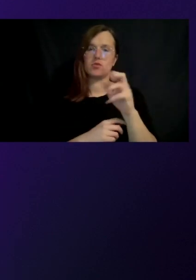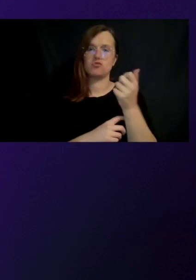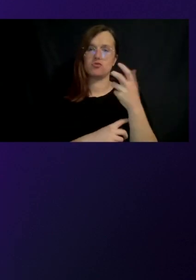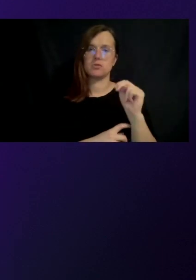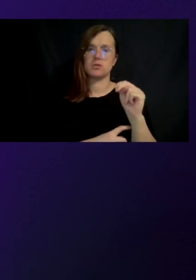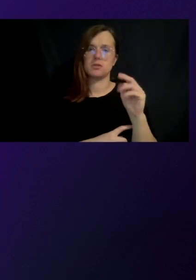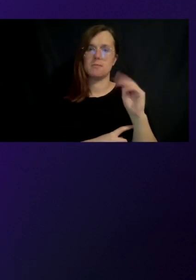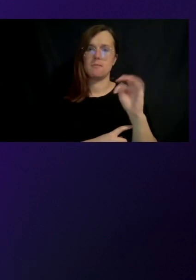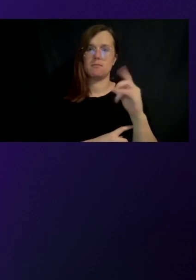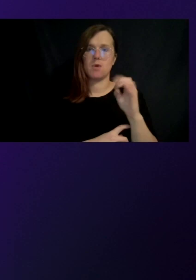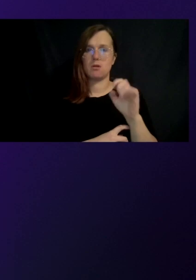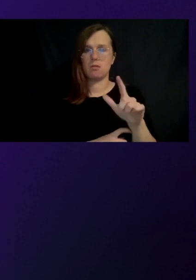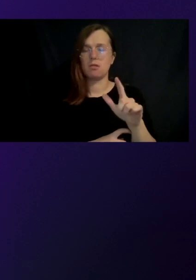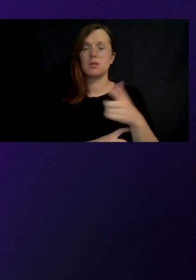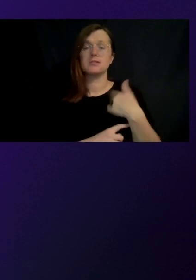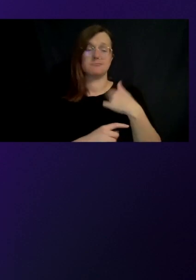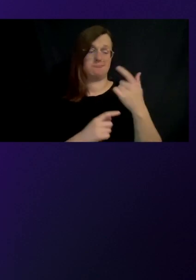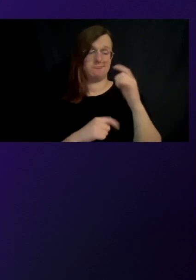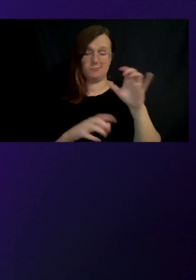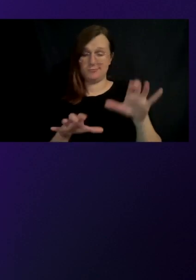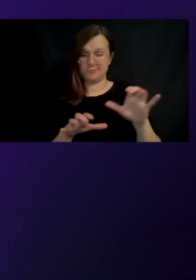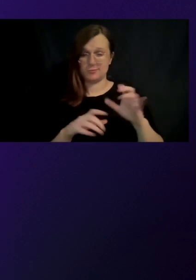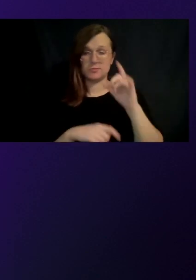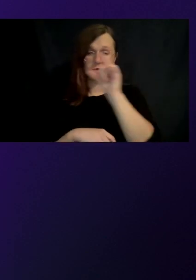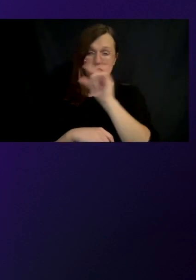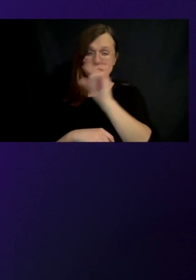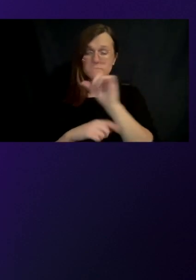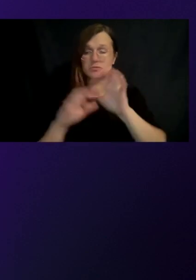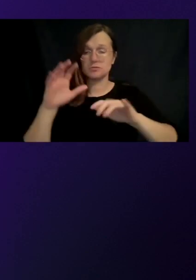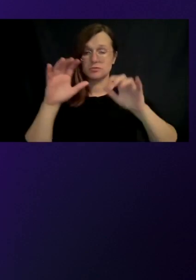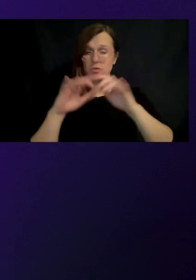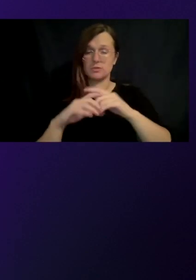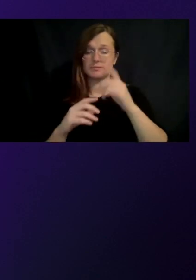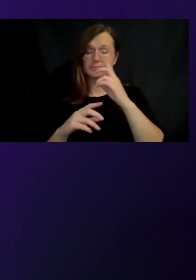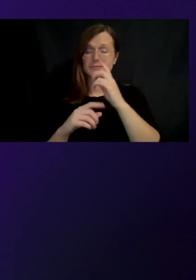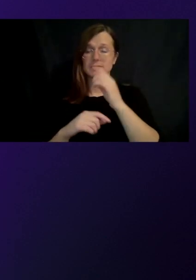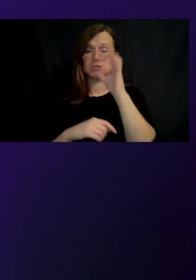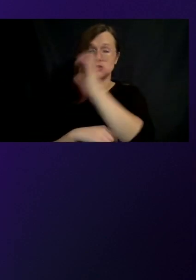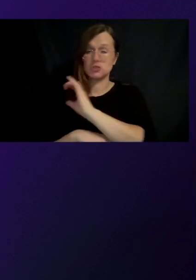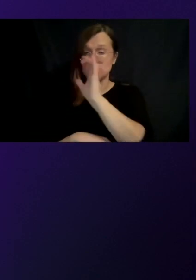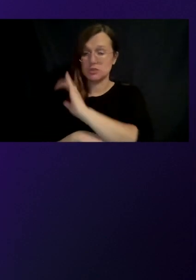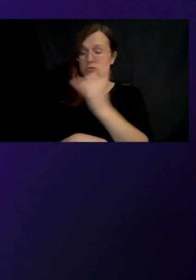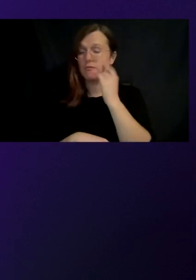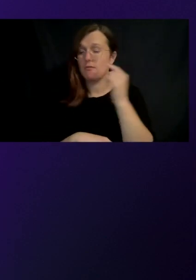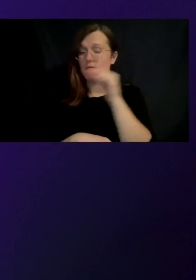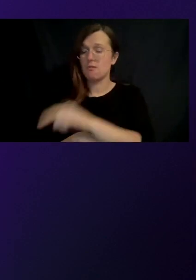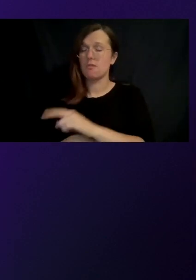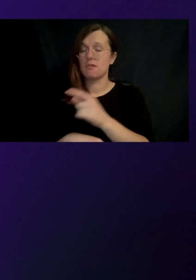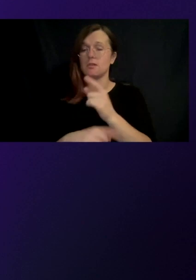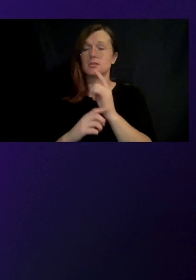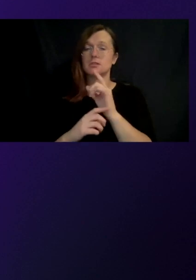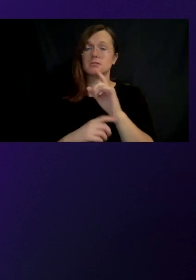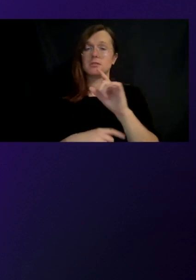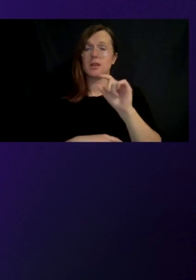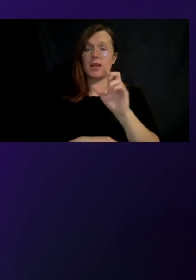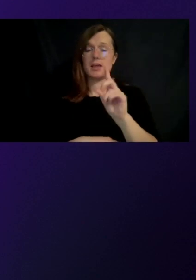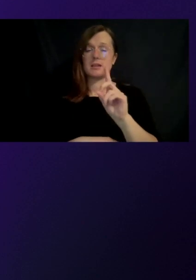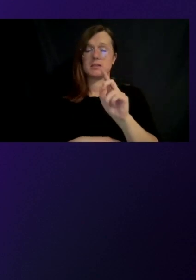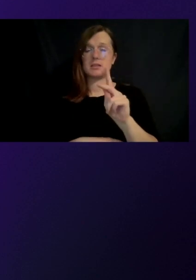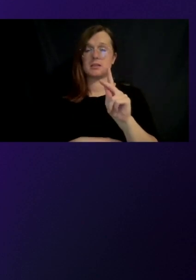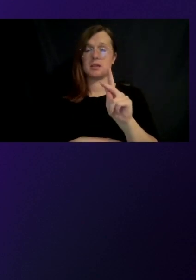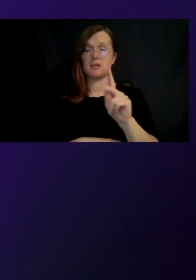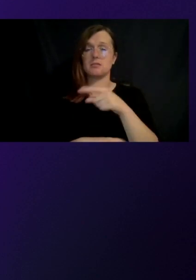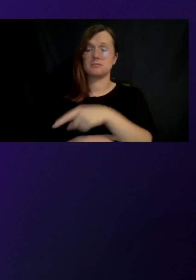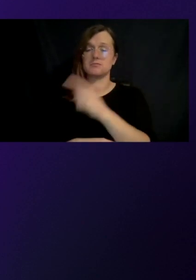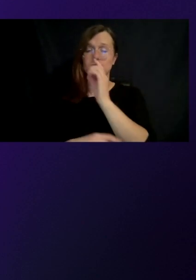all you need to do is just search for AWS Neuron SDK, and it should take you straight to our documentation. So if you're using the Hugging Face